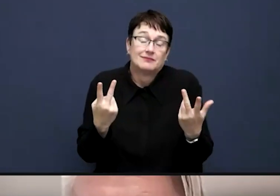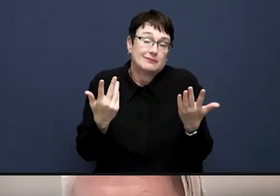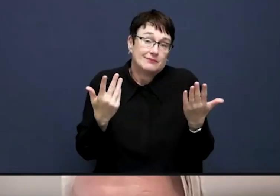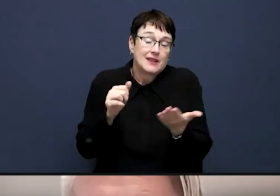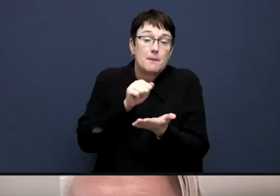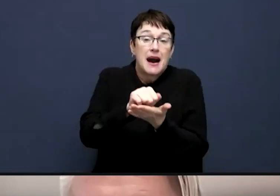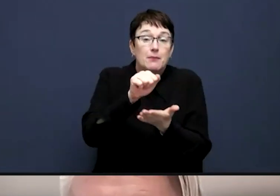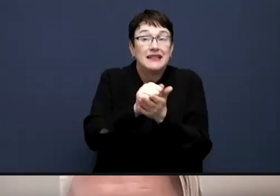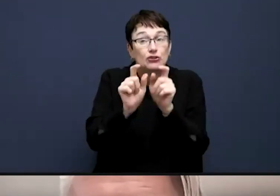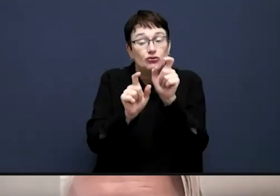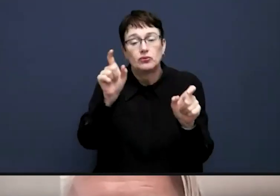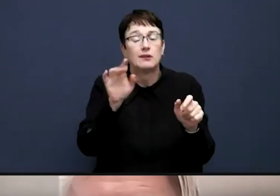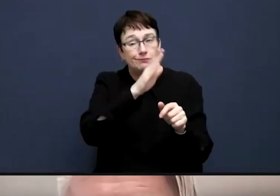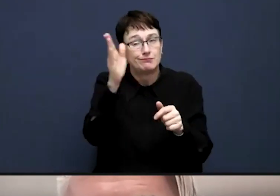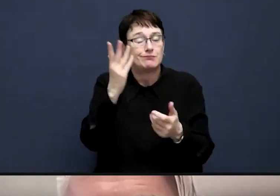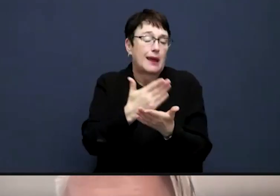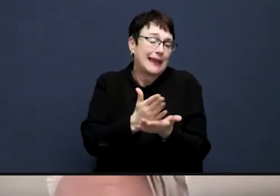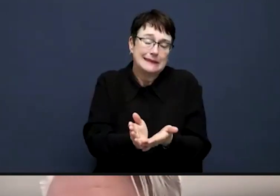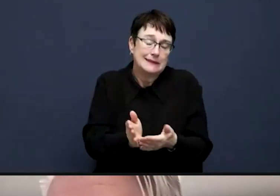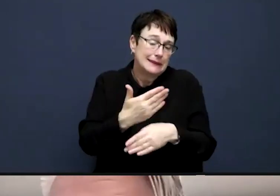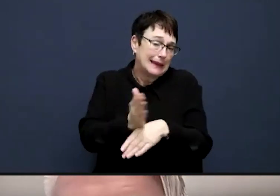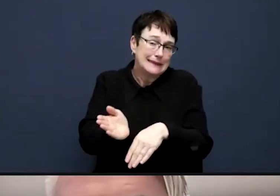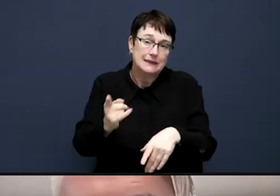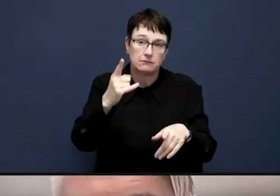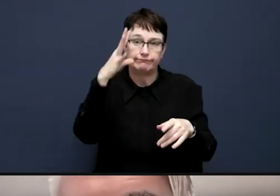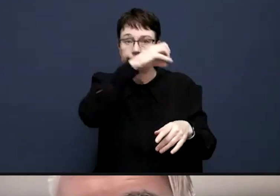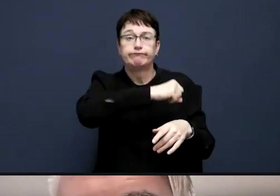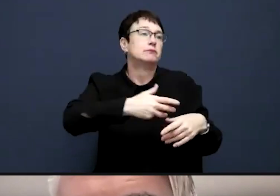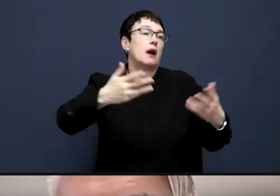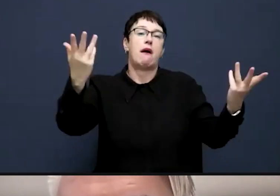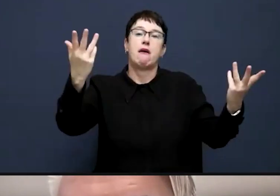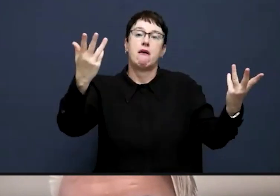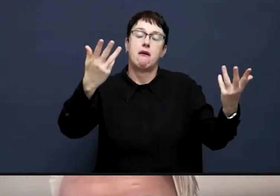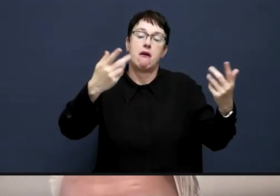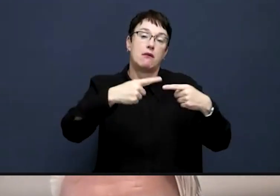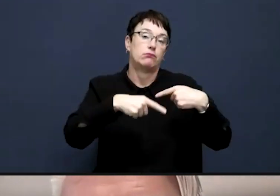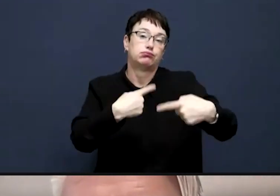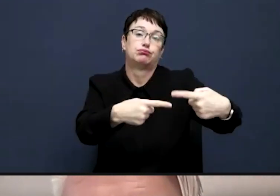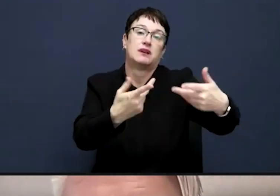So did Rob or any of the others want to comment on EPUB?